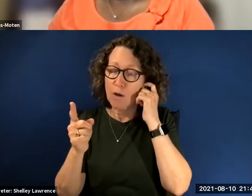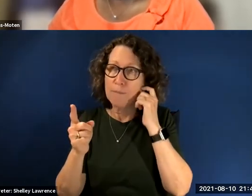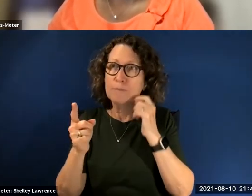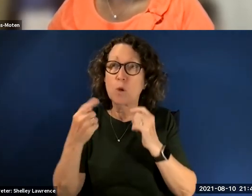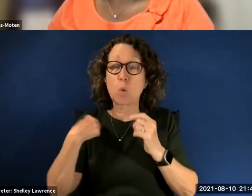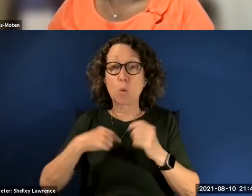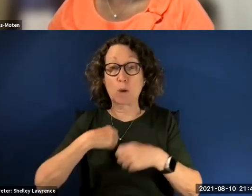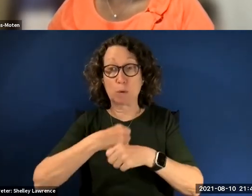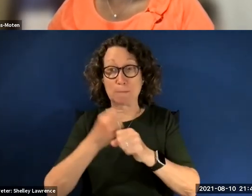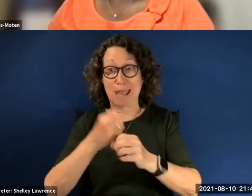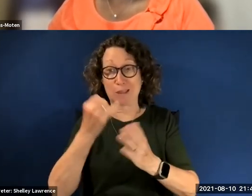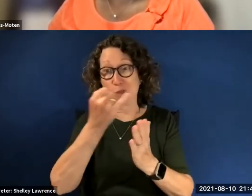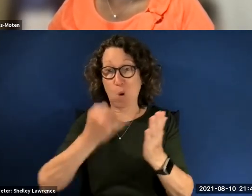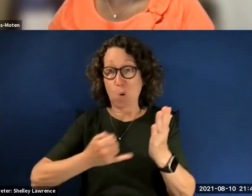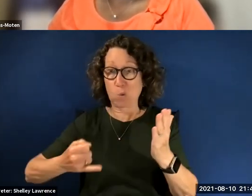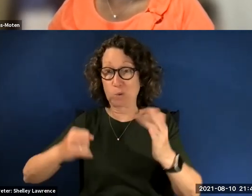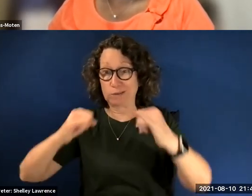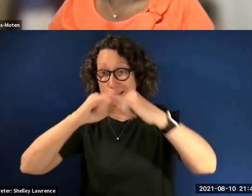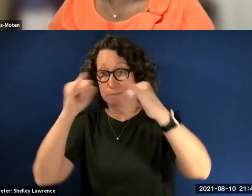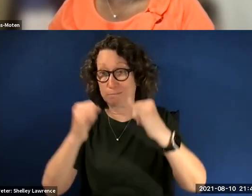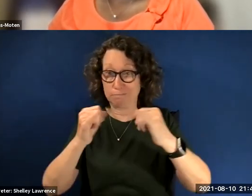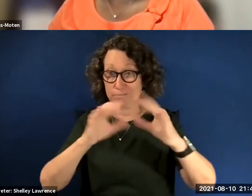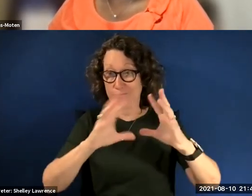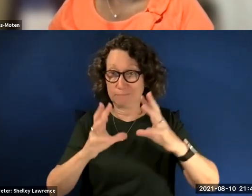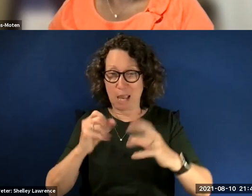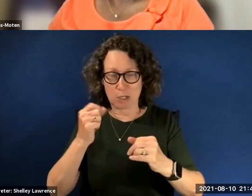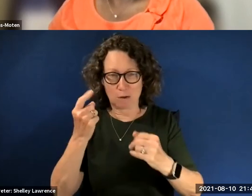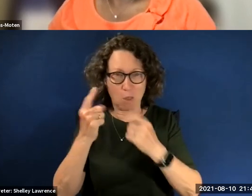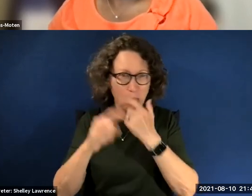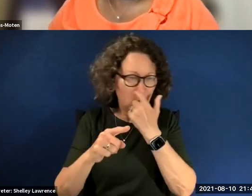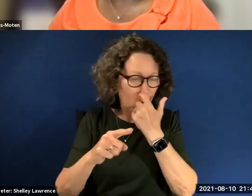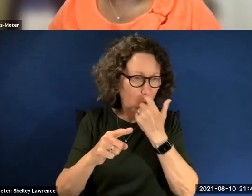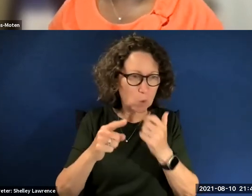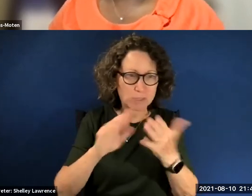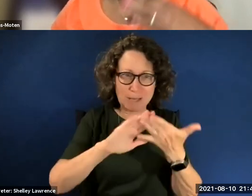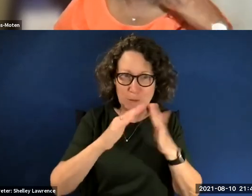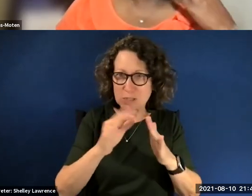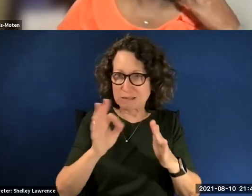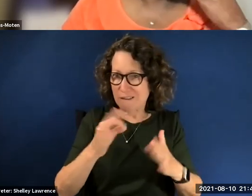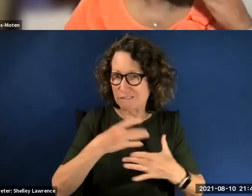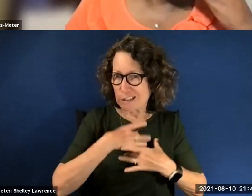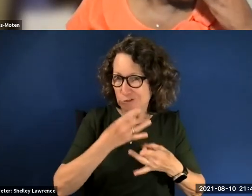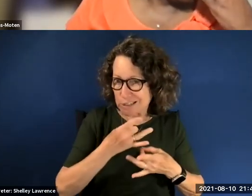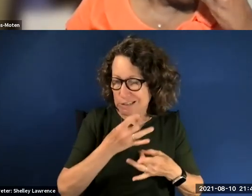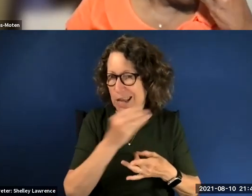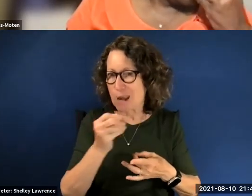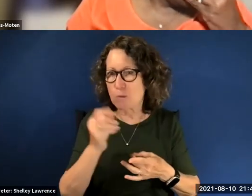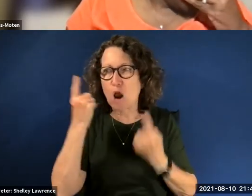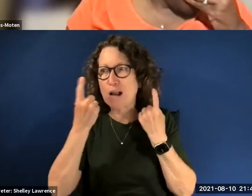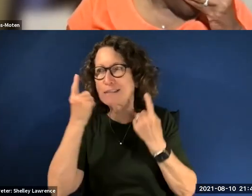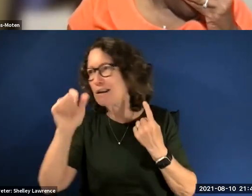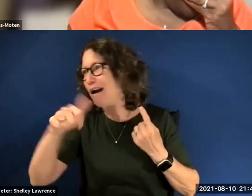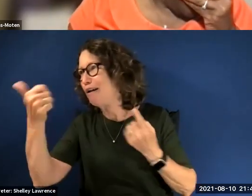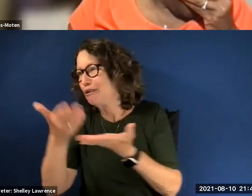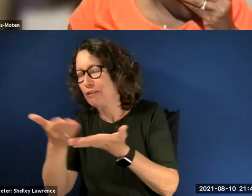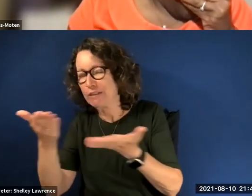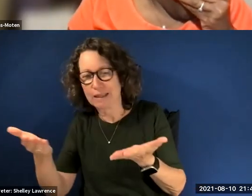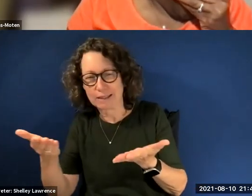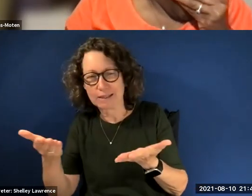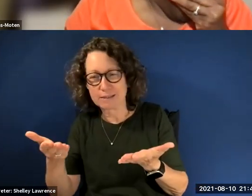we're drawing these boundaries and we're considering those communities of interest and we're considering other things that